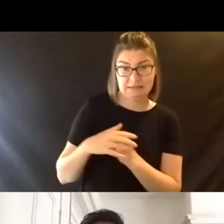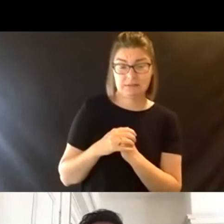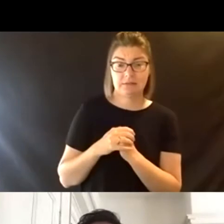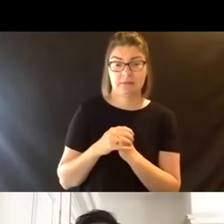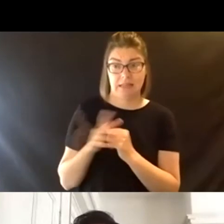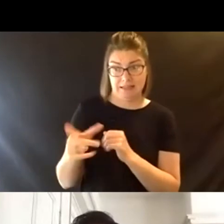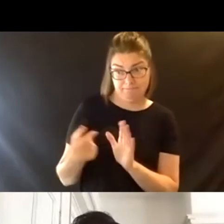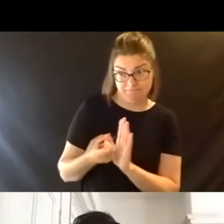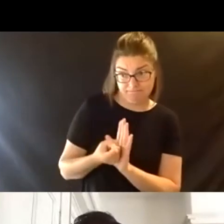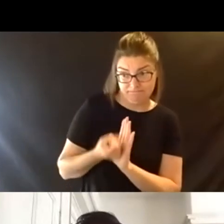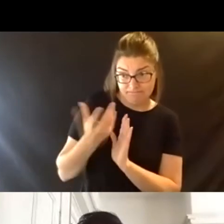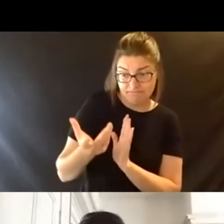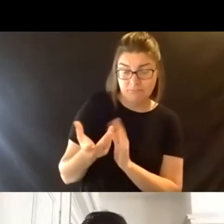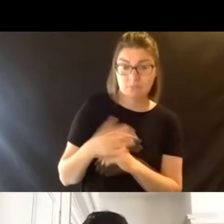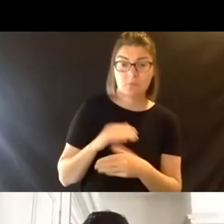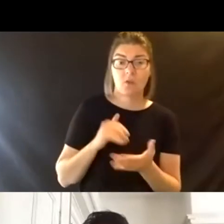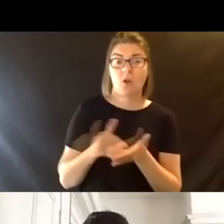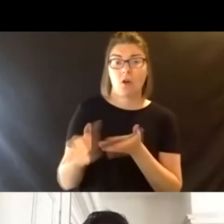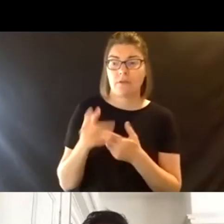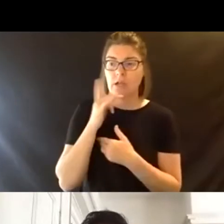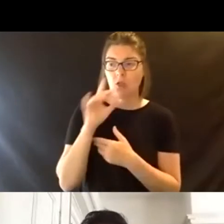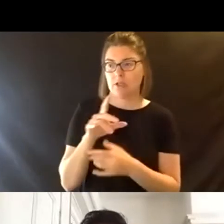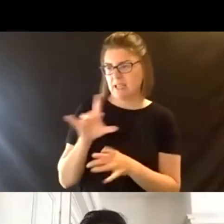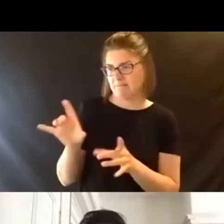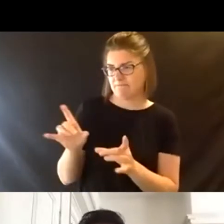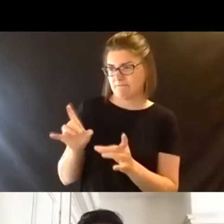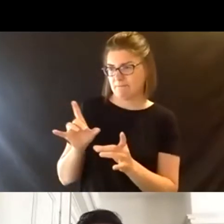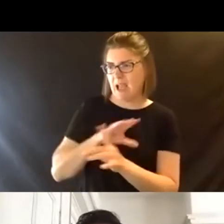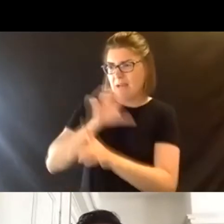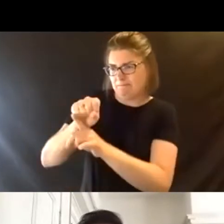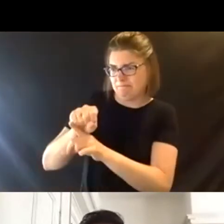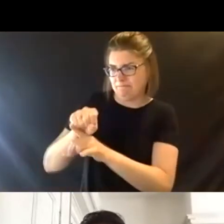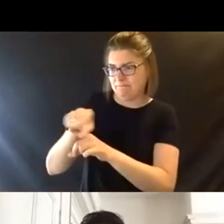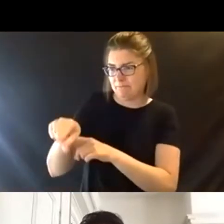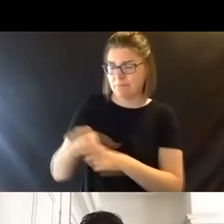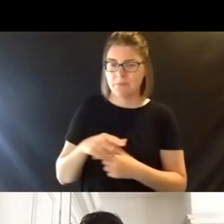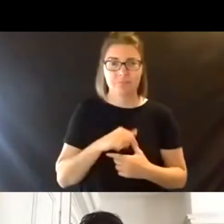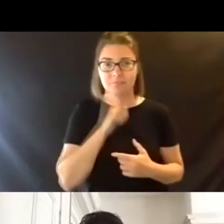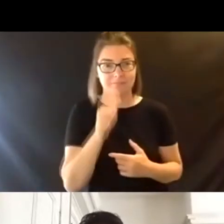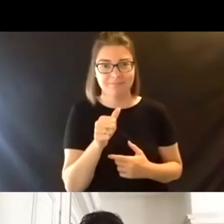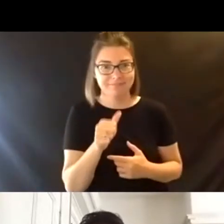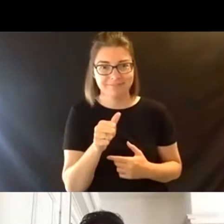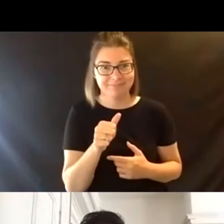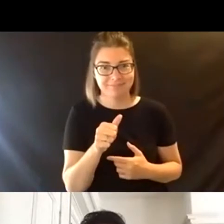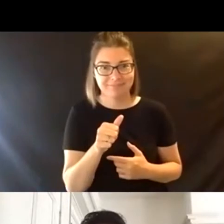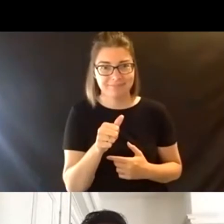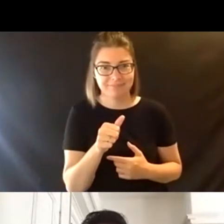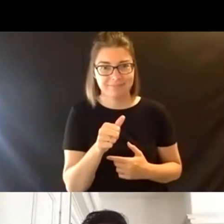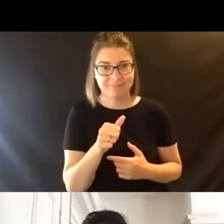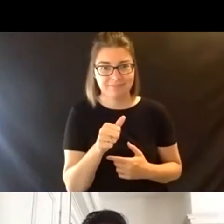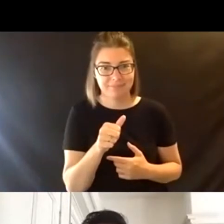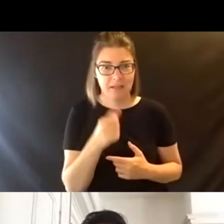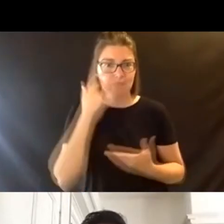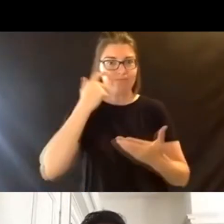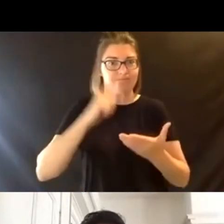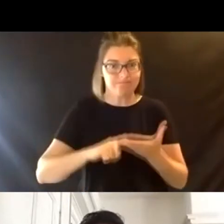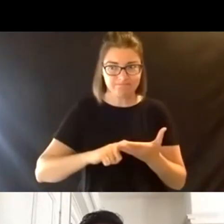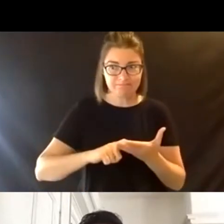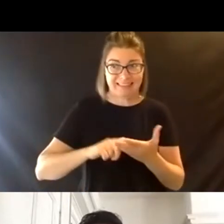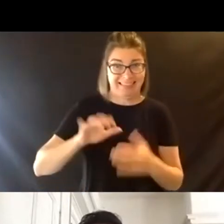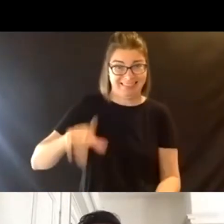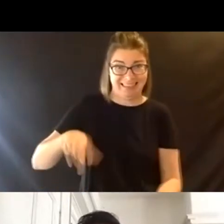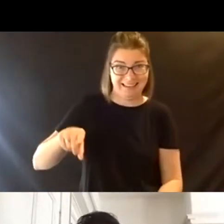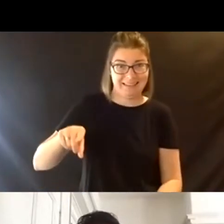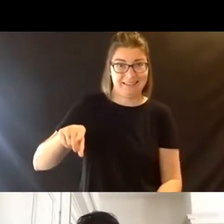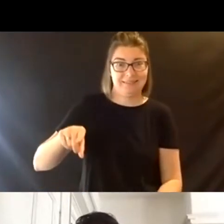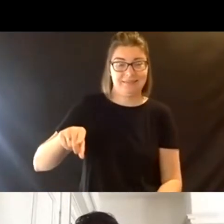expressing, it often looks like an attack when it's really not. It's just acknowledging that somebody